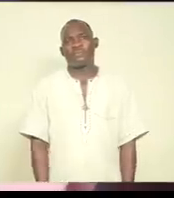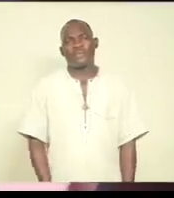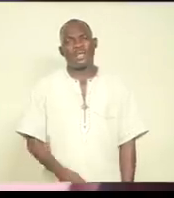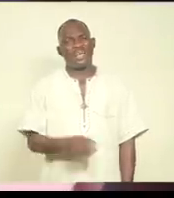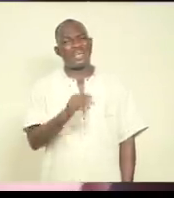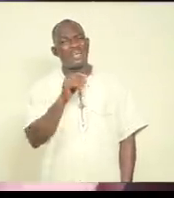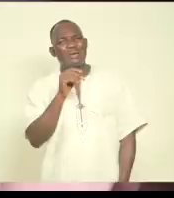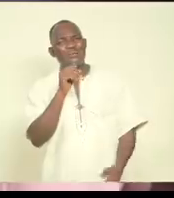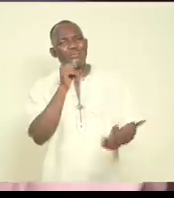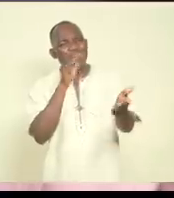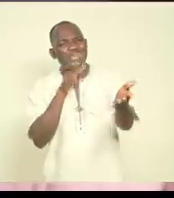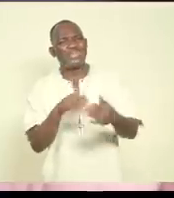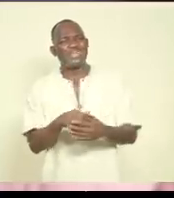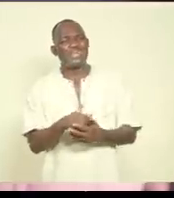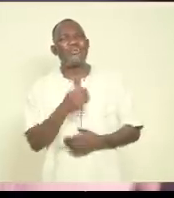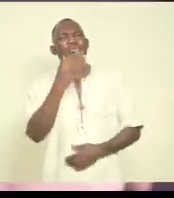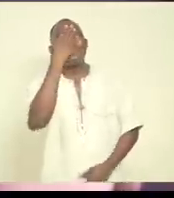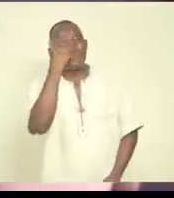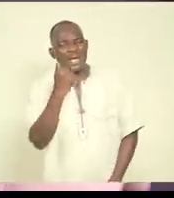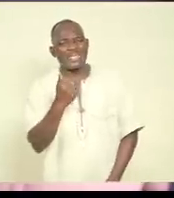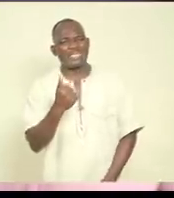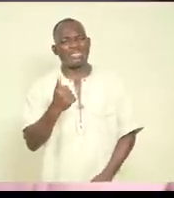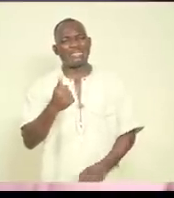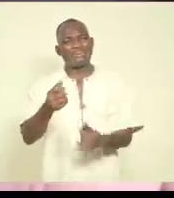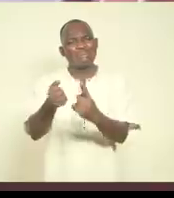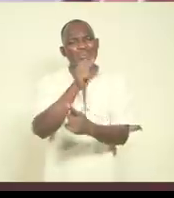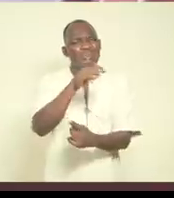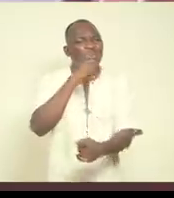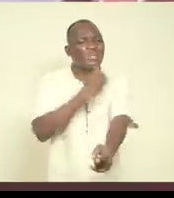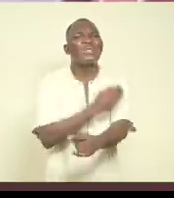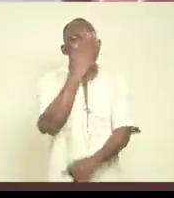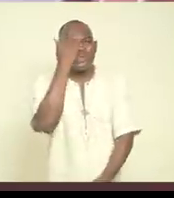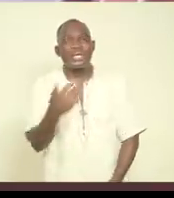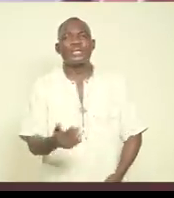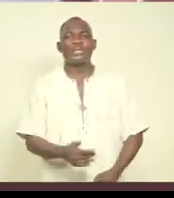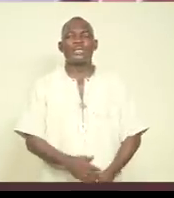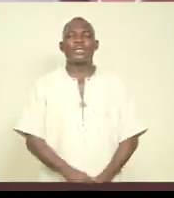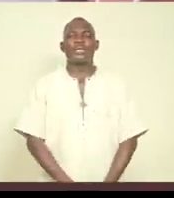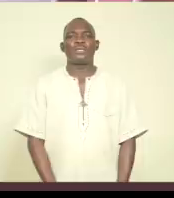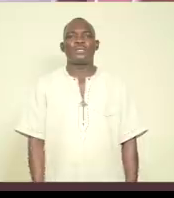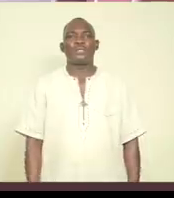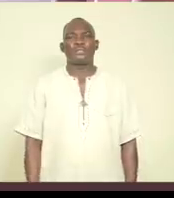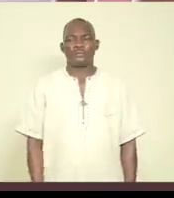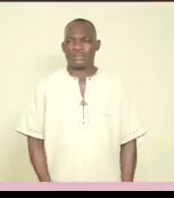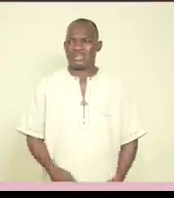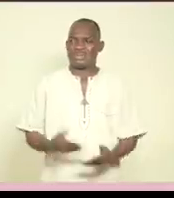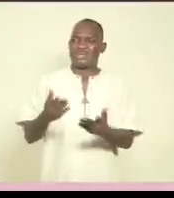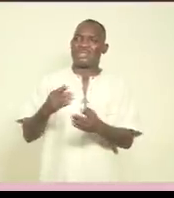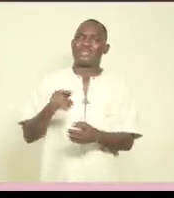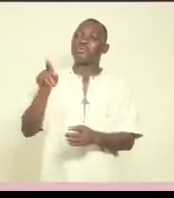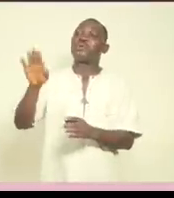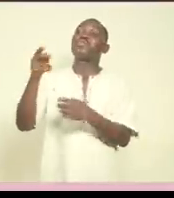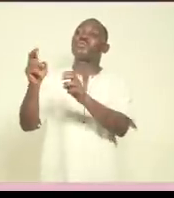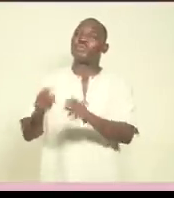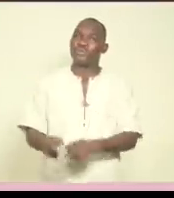enough. Madam, why would you do this to your own daughter? What did they say? My daughter and not